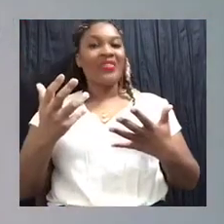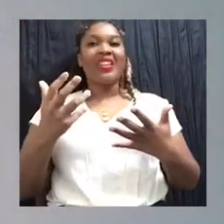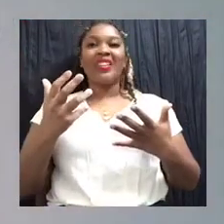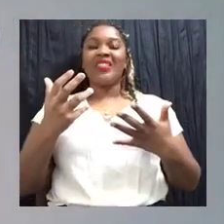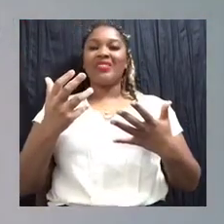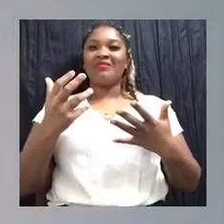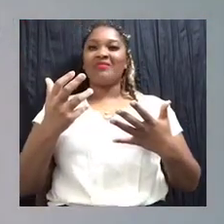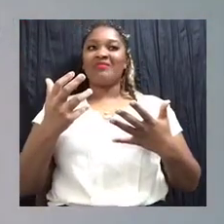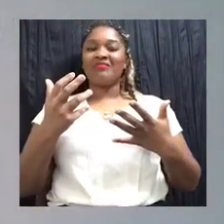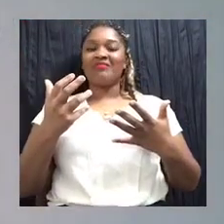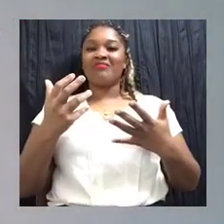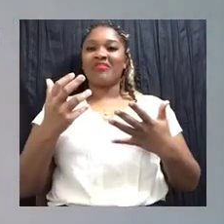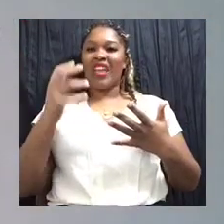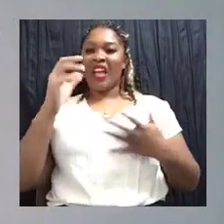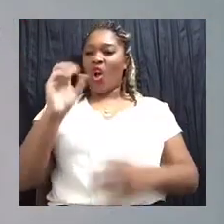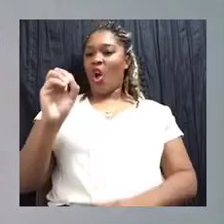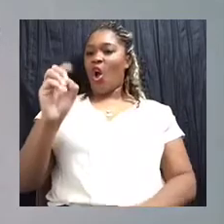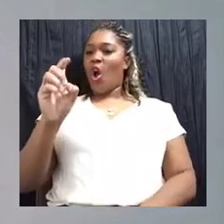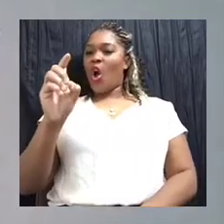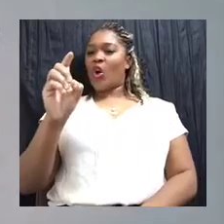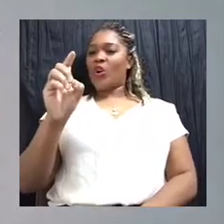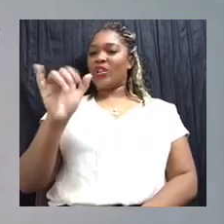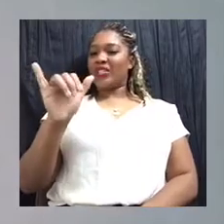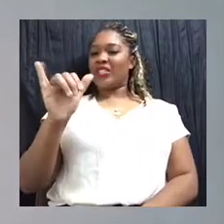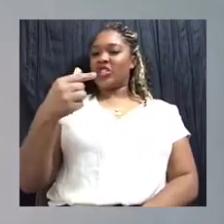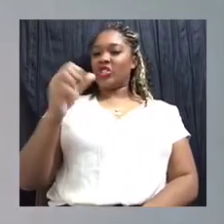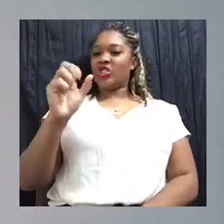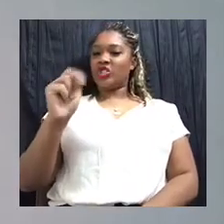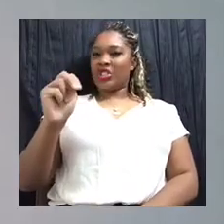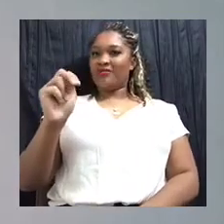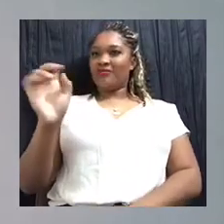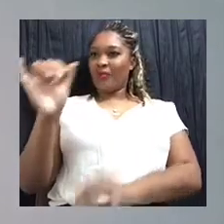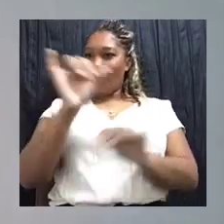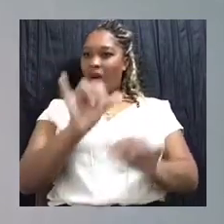this oxygen cycle,